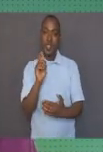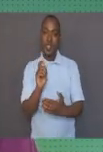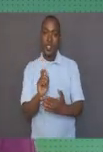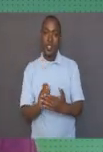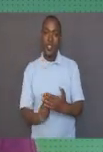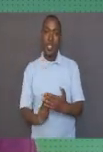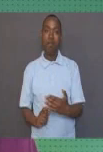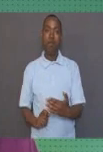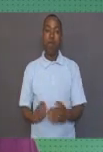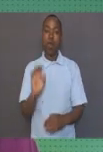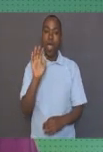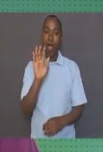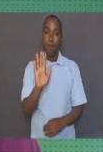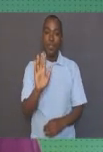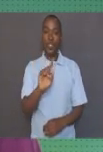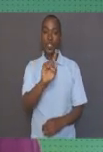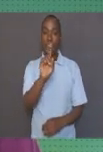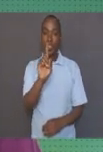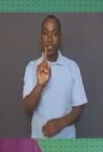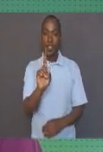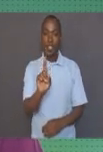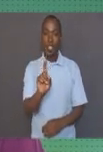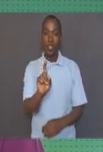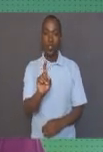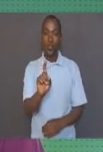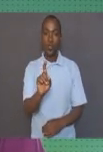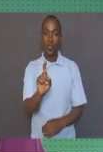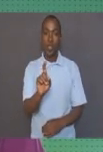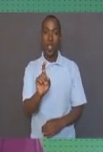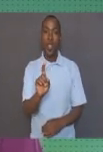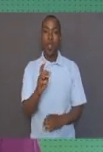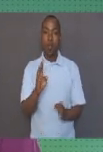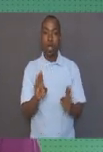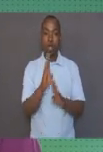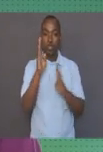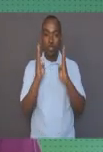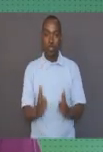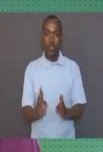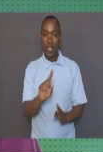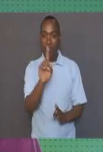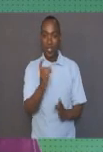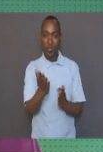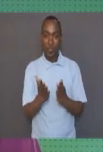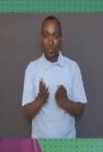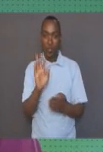least 5 questions that you would like to ask the